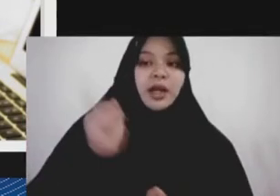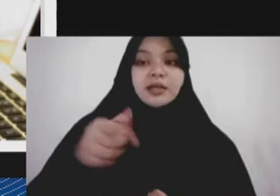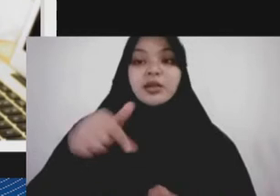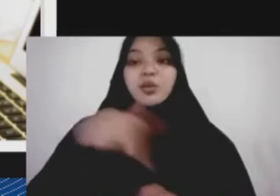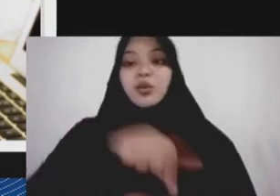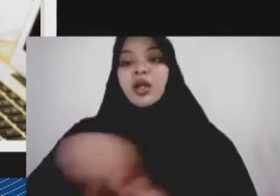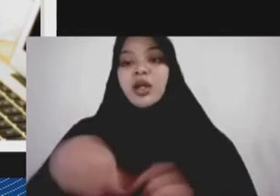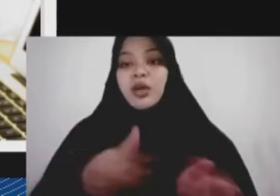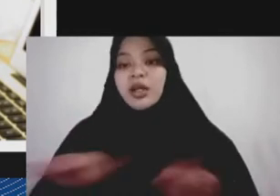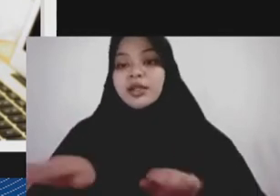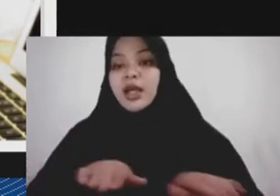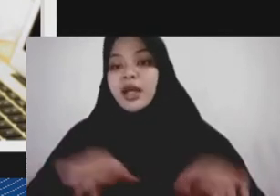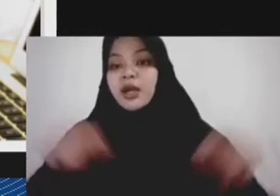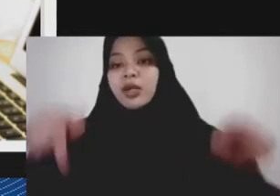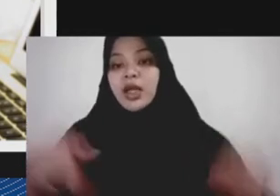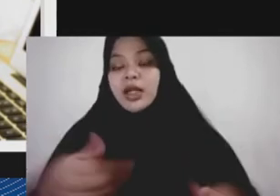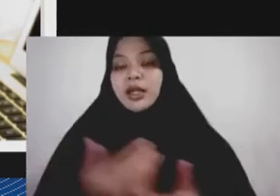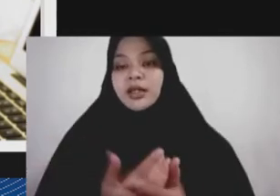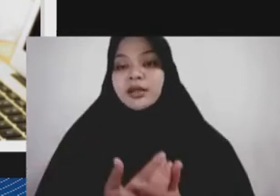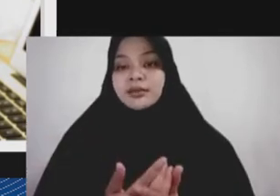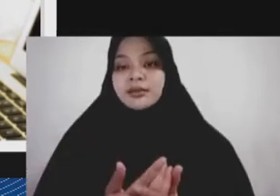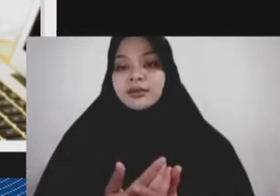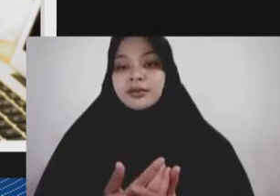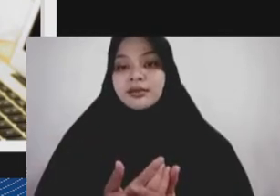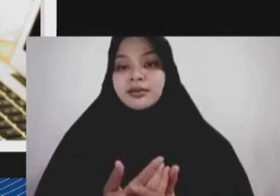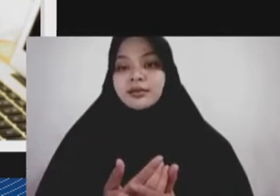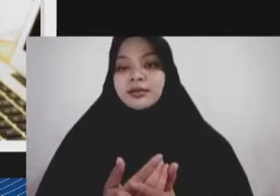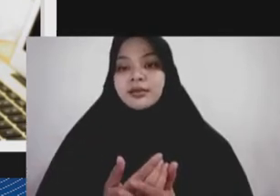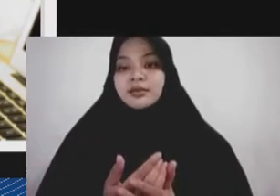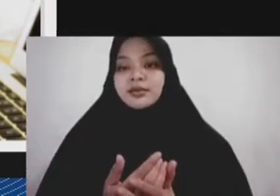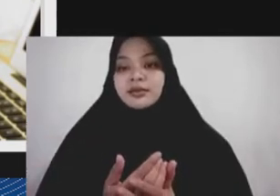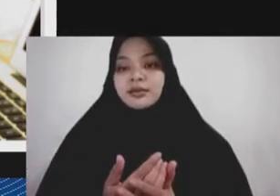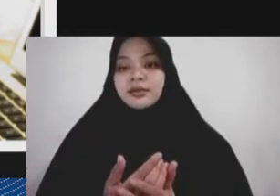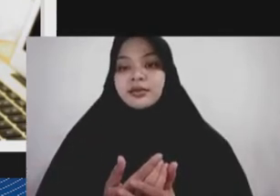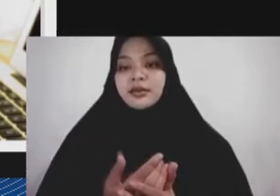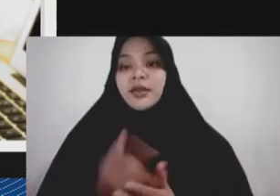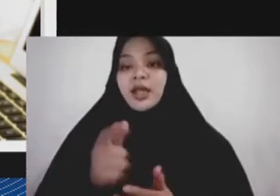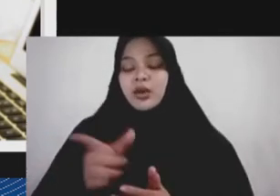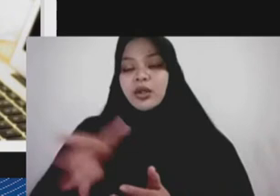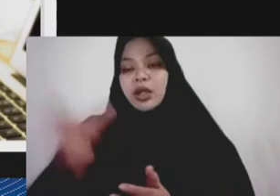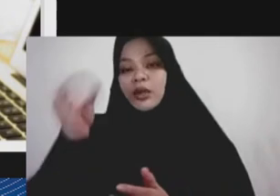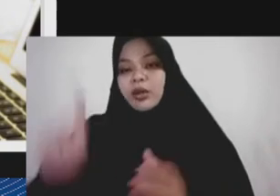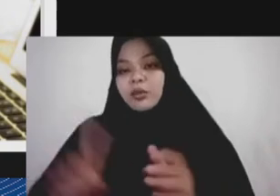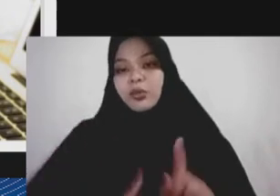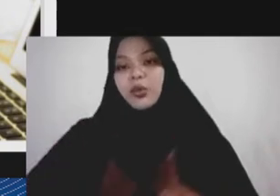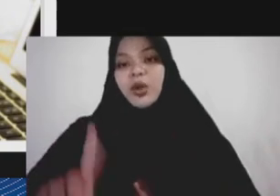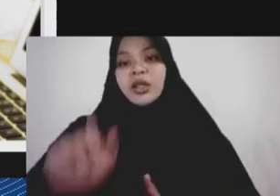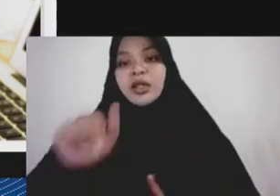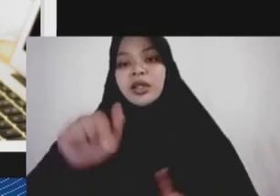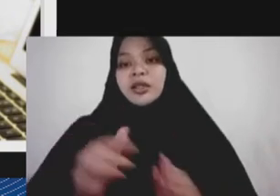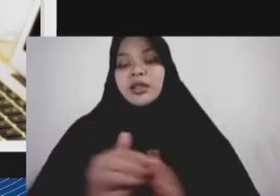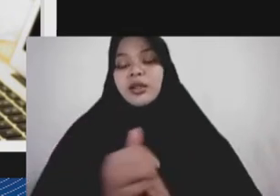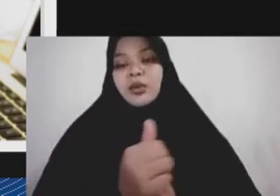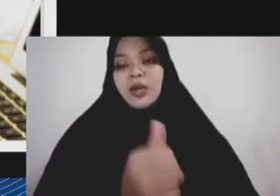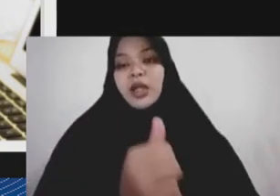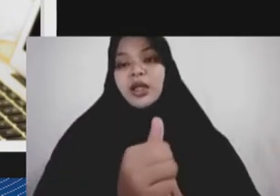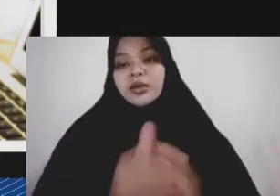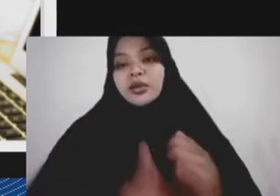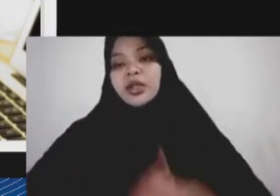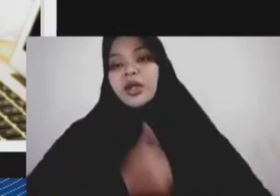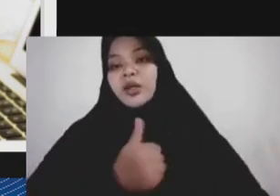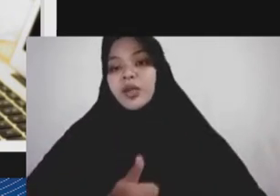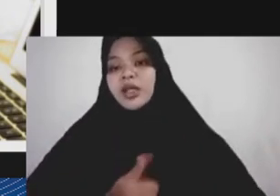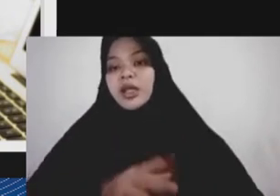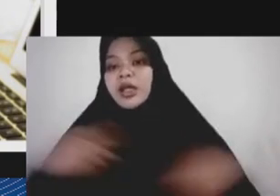strategies and forms of that do not require reading literacy. We really